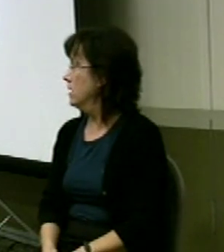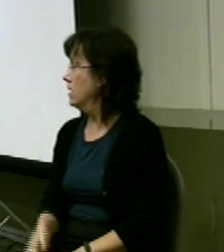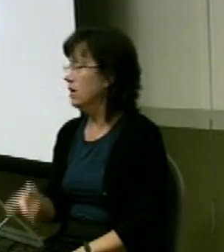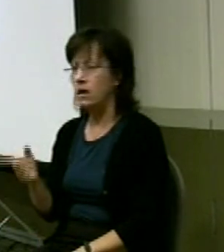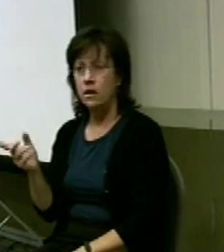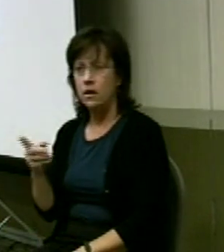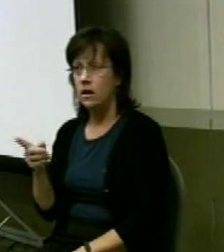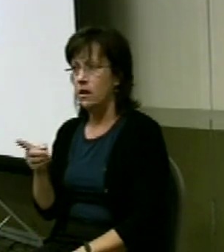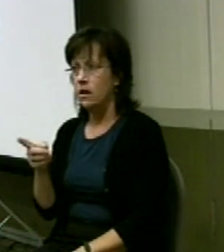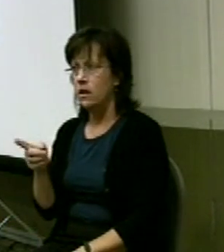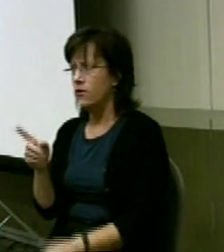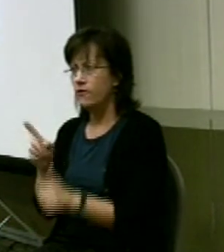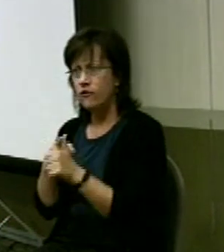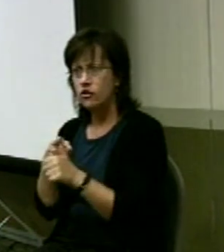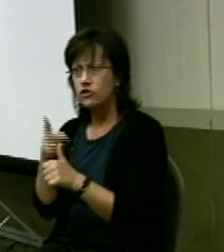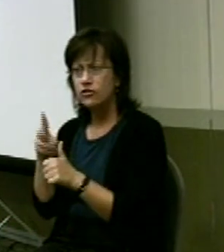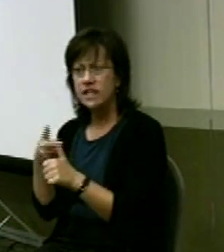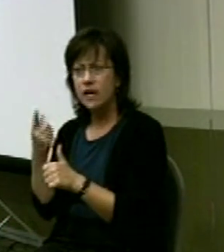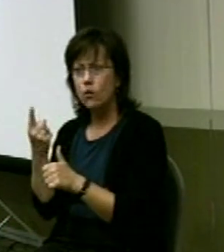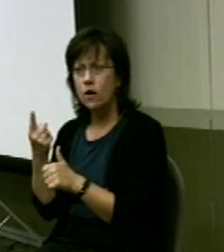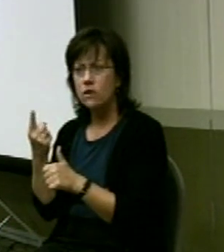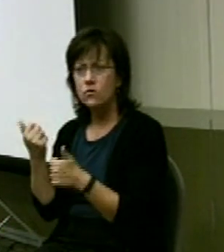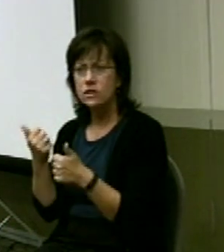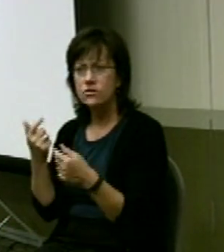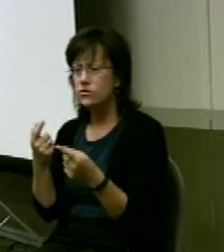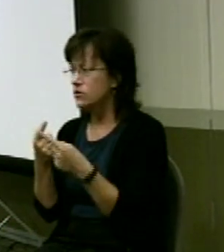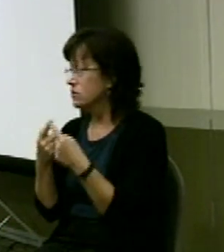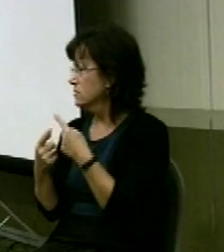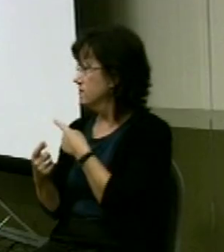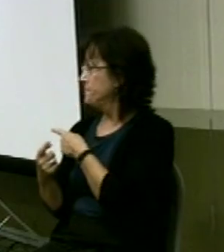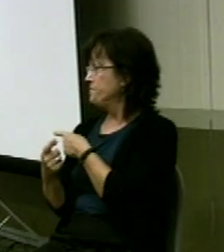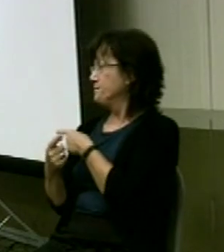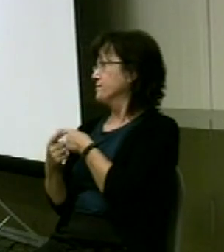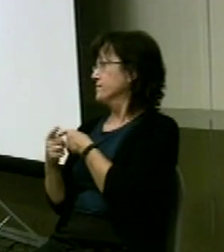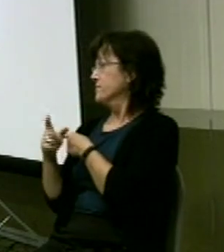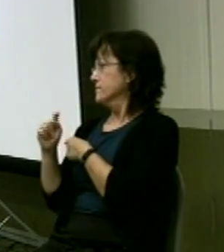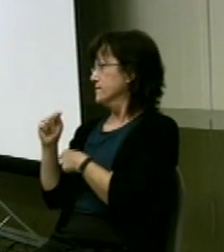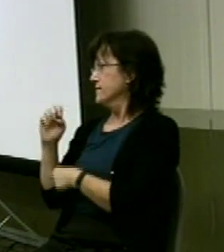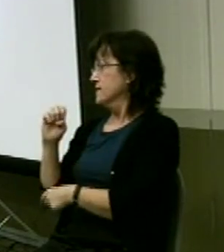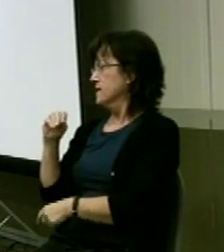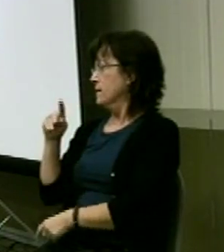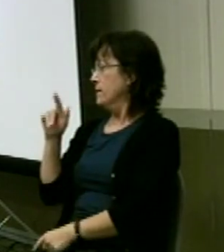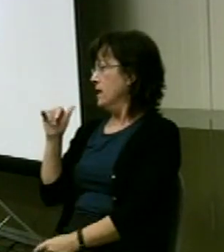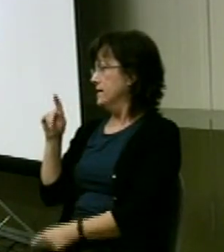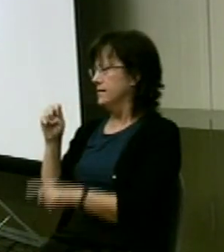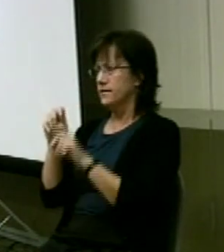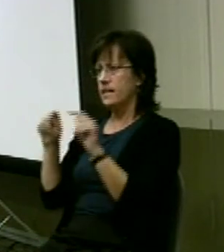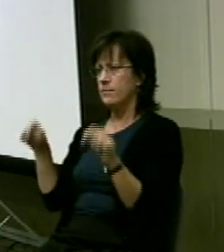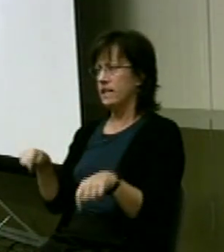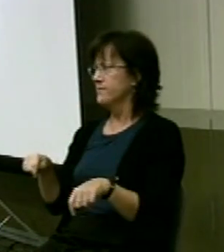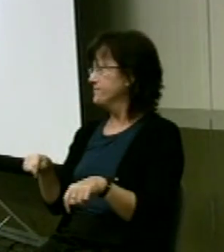You all see George? Which one is the first or second? All right, the template is